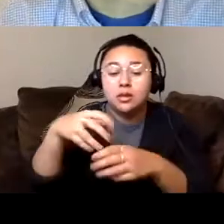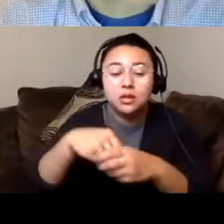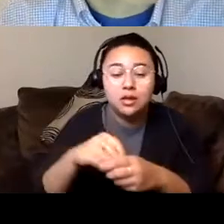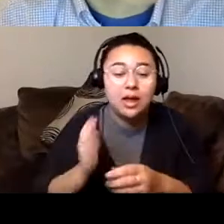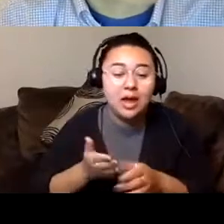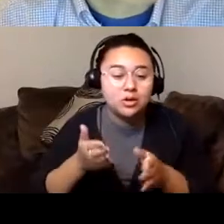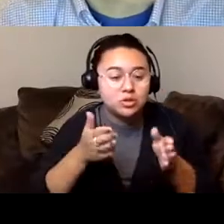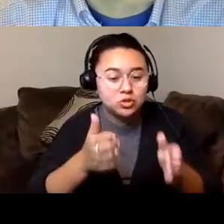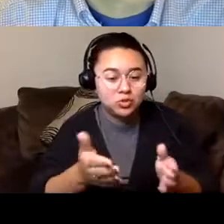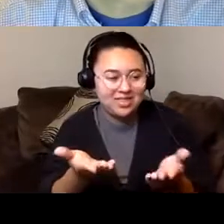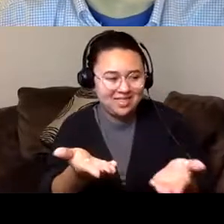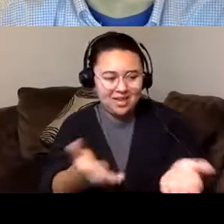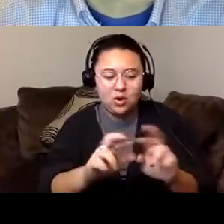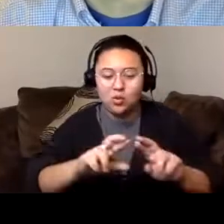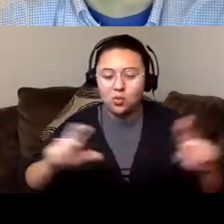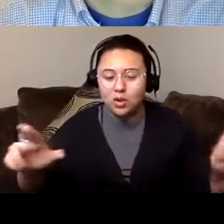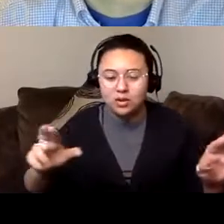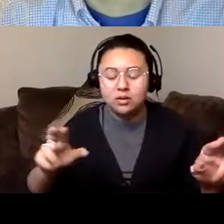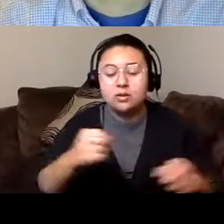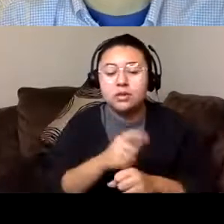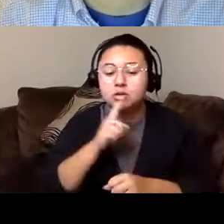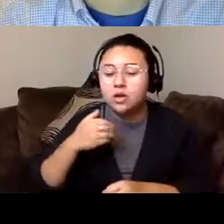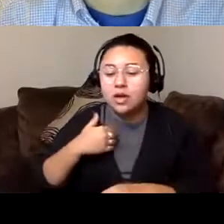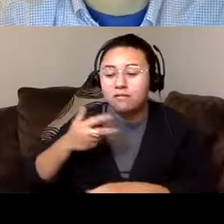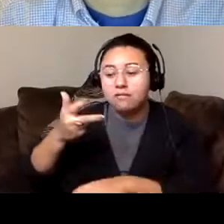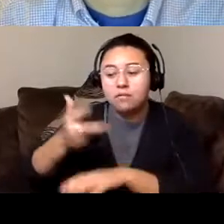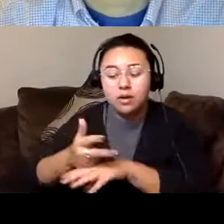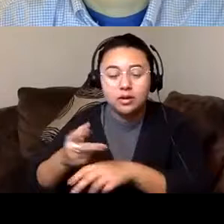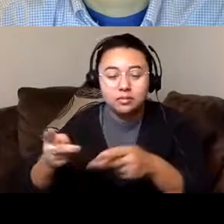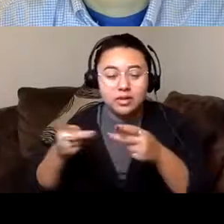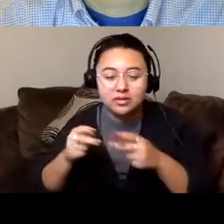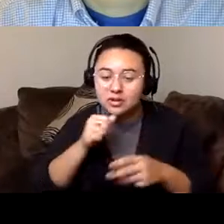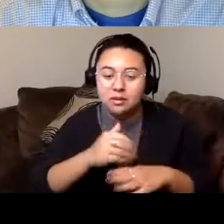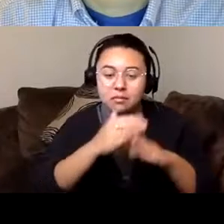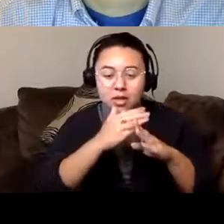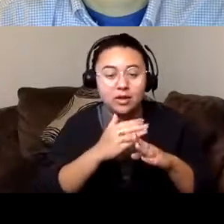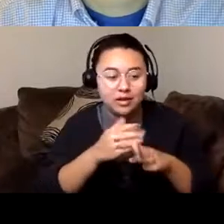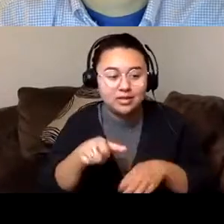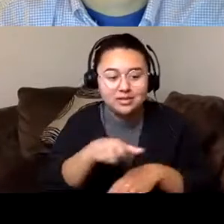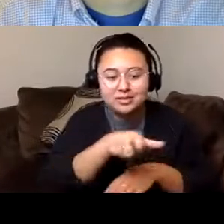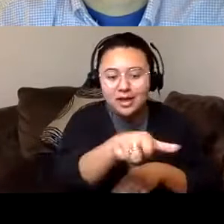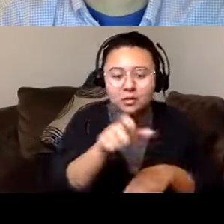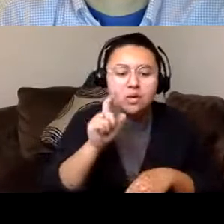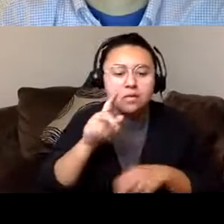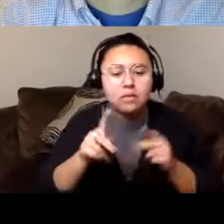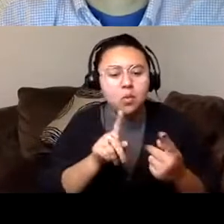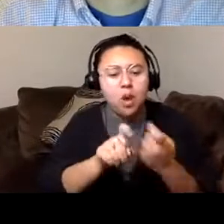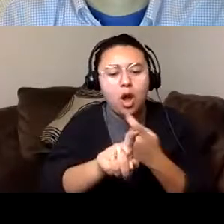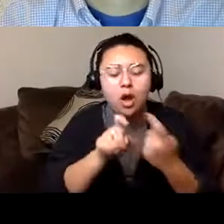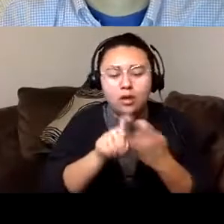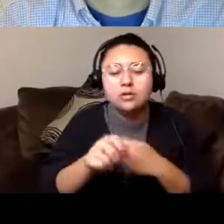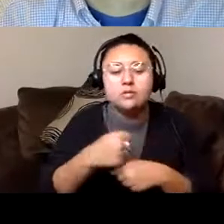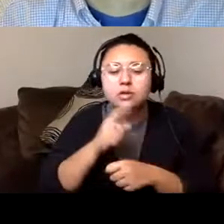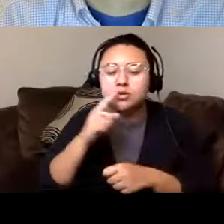fabric, making sure that we have parking places for them that aren't blocking the right of way for pedestrians, making sure we have curb ramps, making sure we